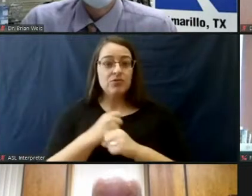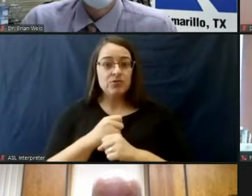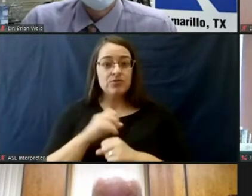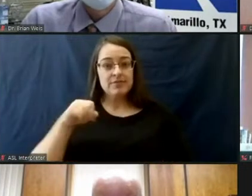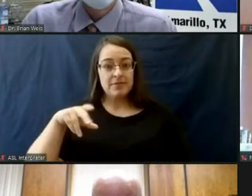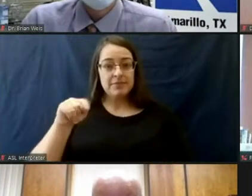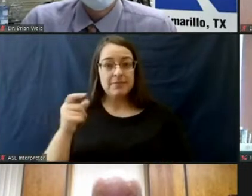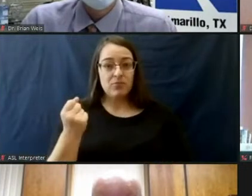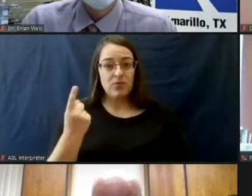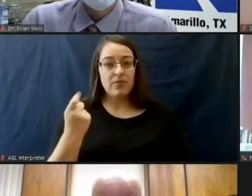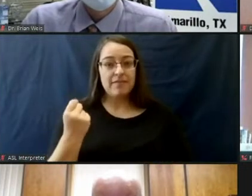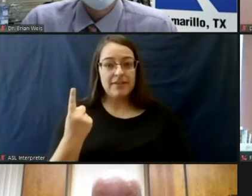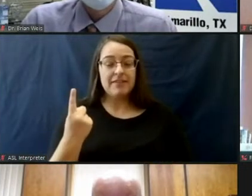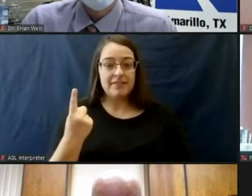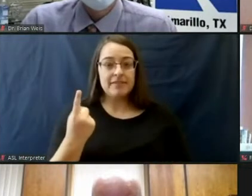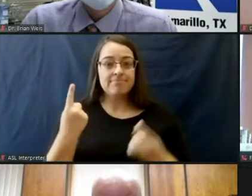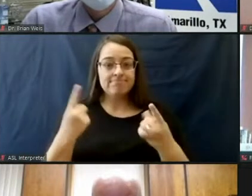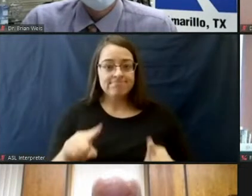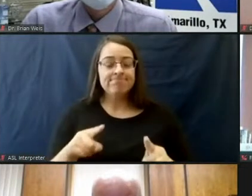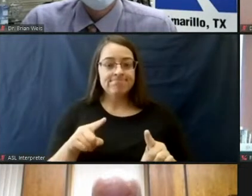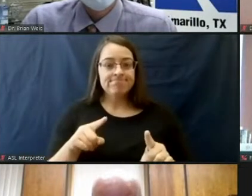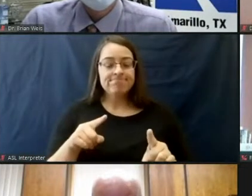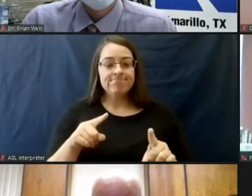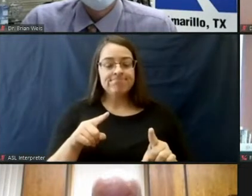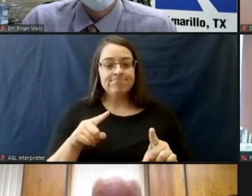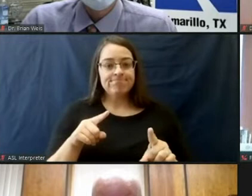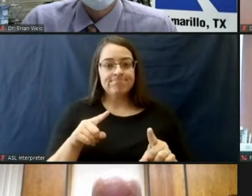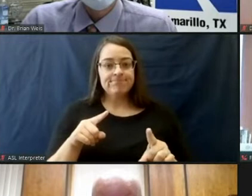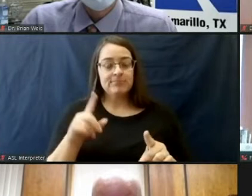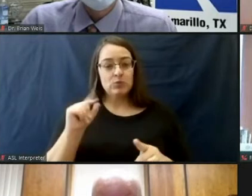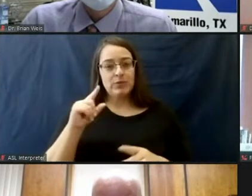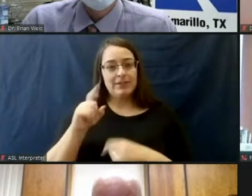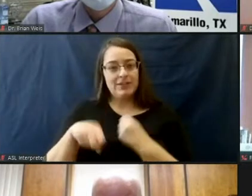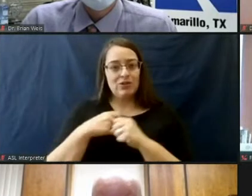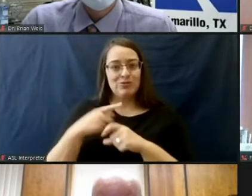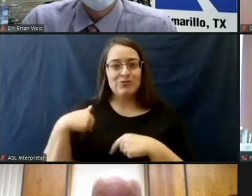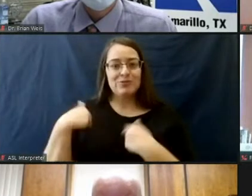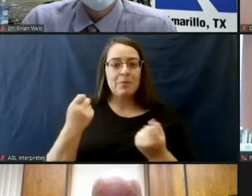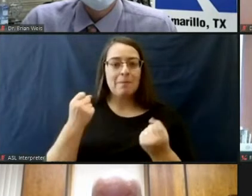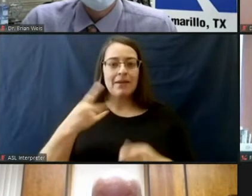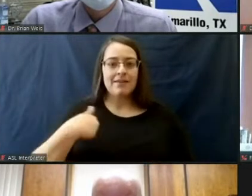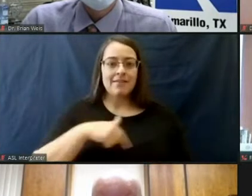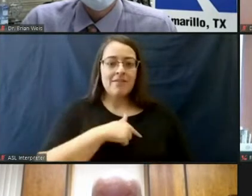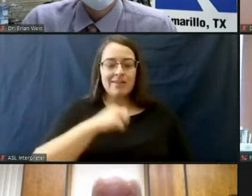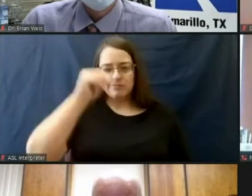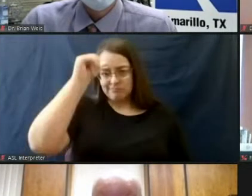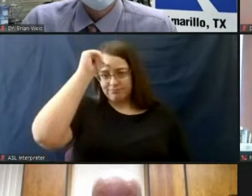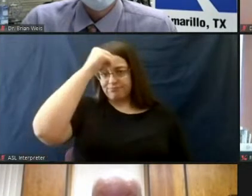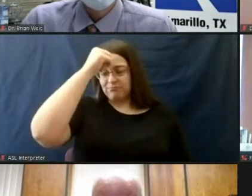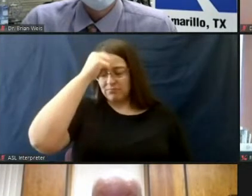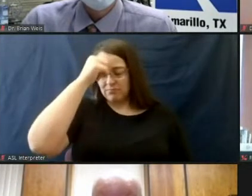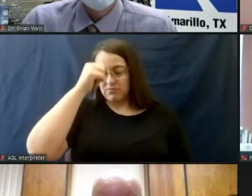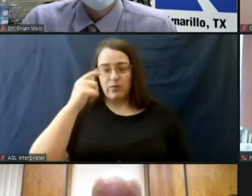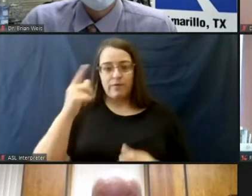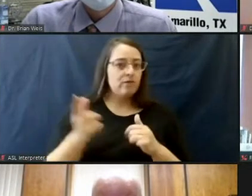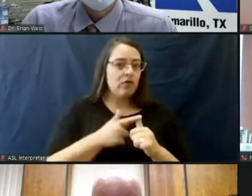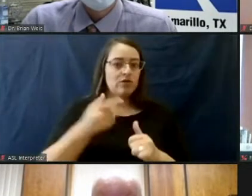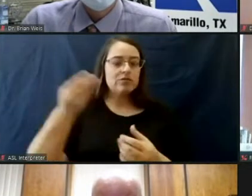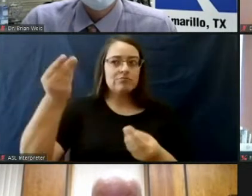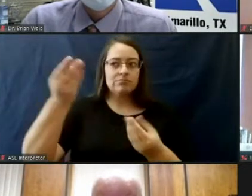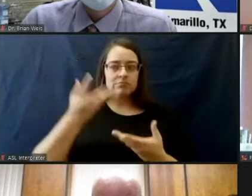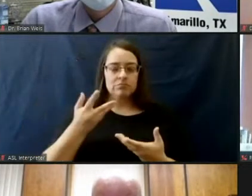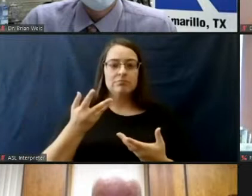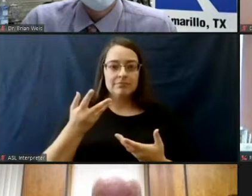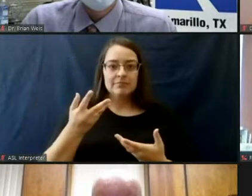11th. Many of us can remember what we were doing when we first got news